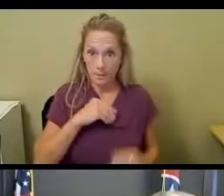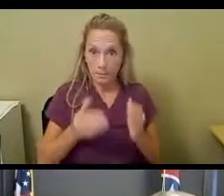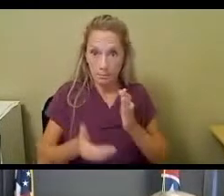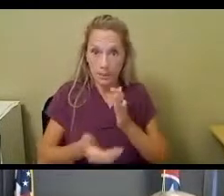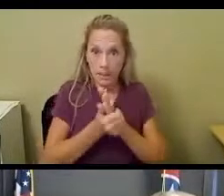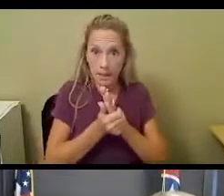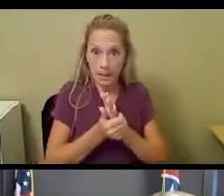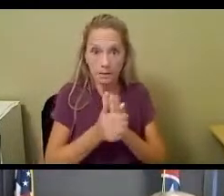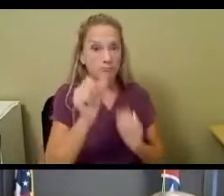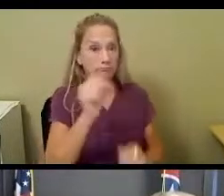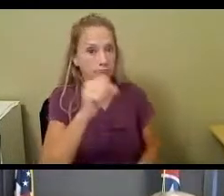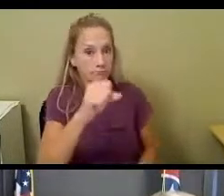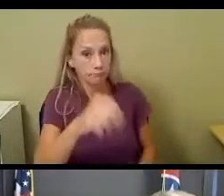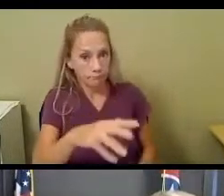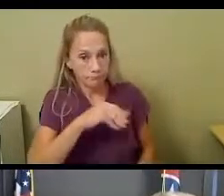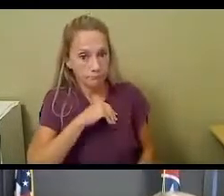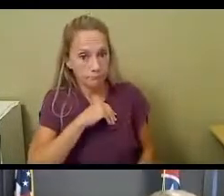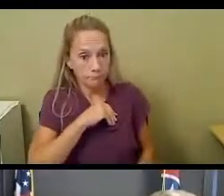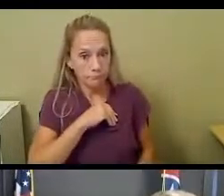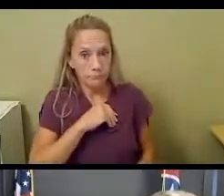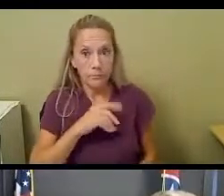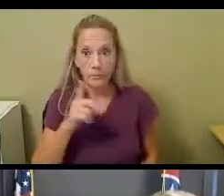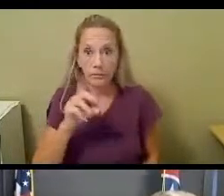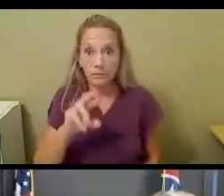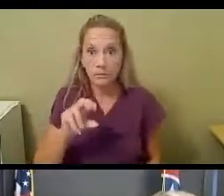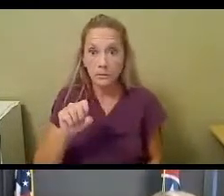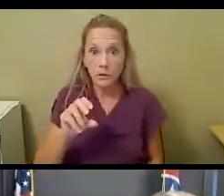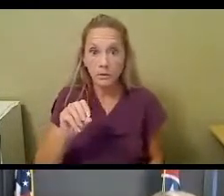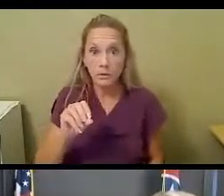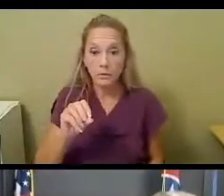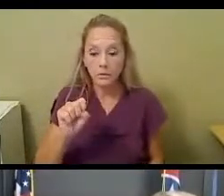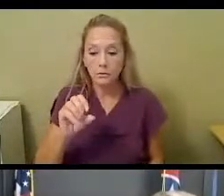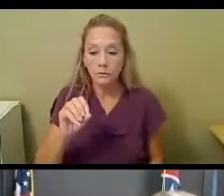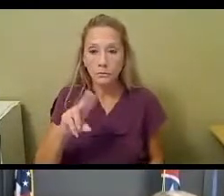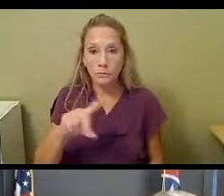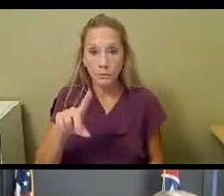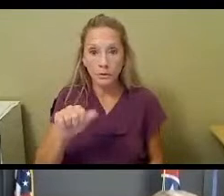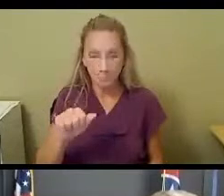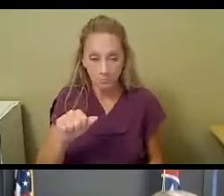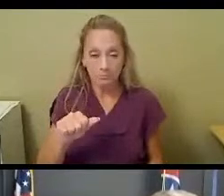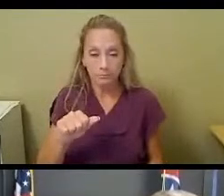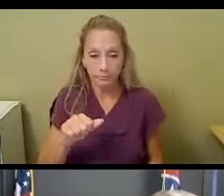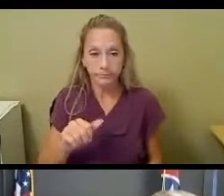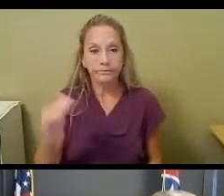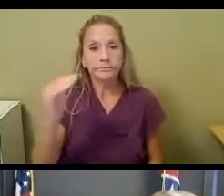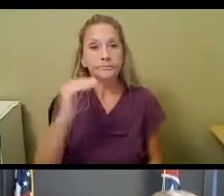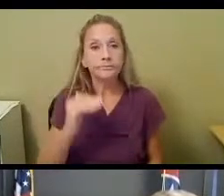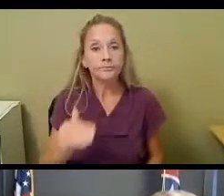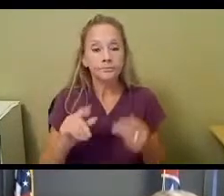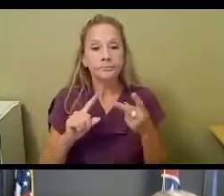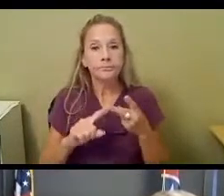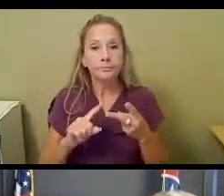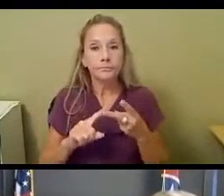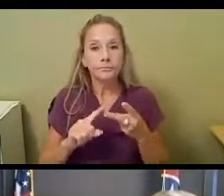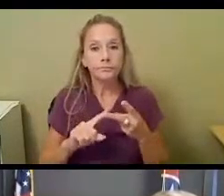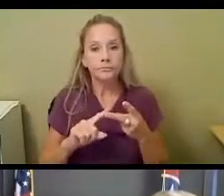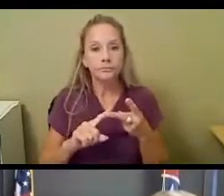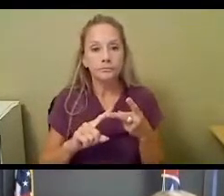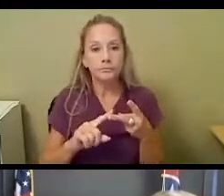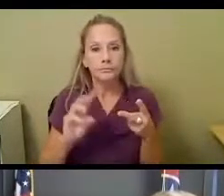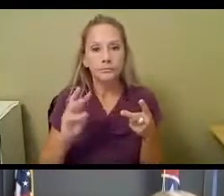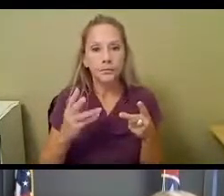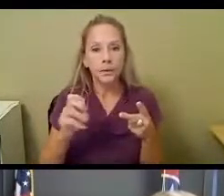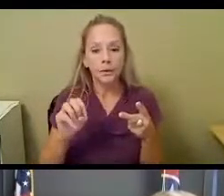amendment? Acceptable. Dr. Souza? Okay. And then the next whereas,